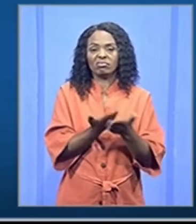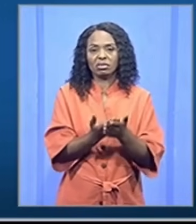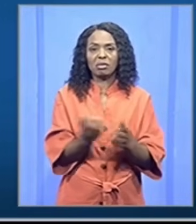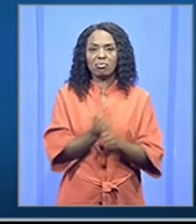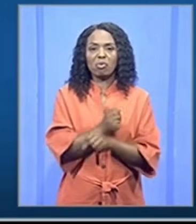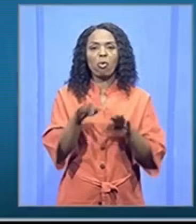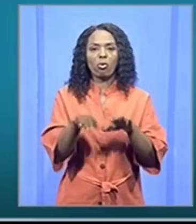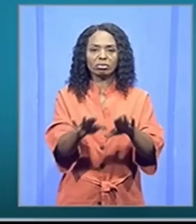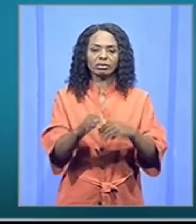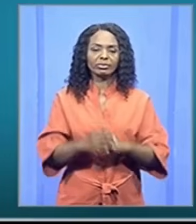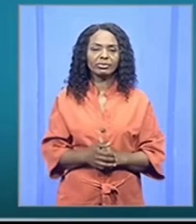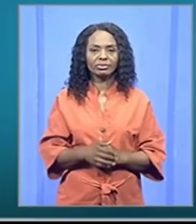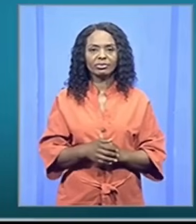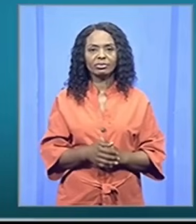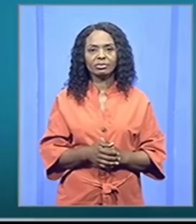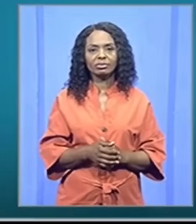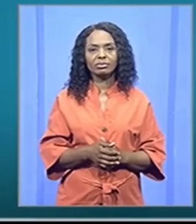lewatle.